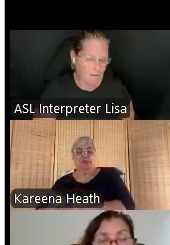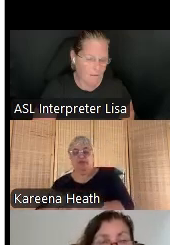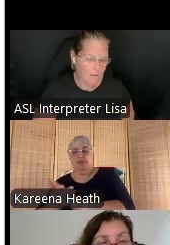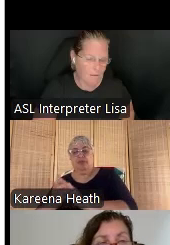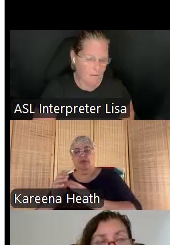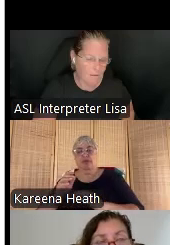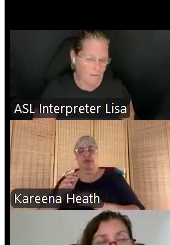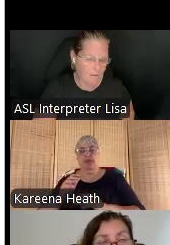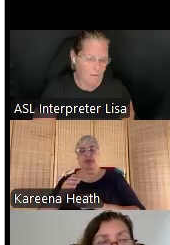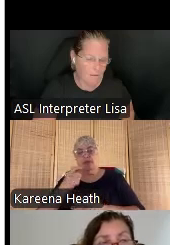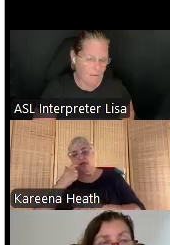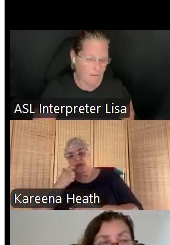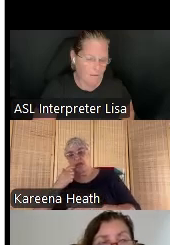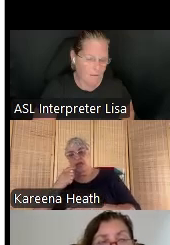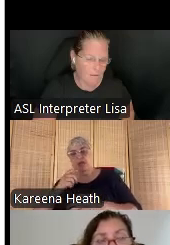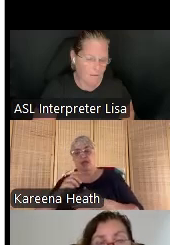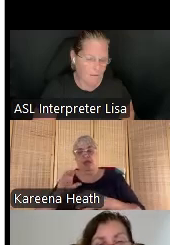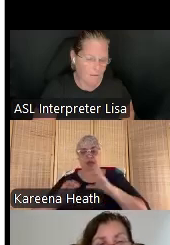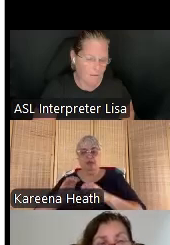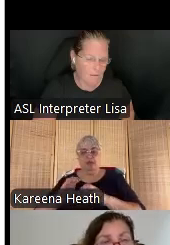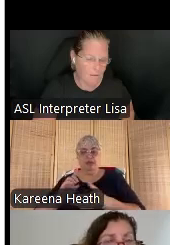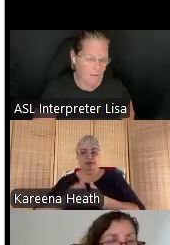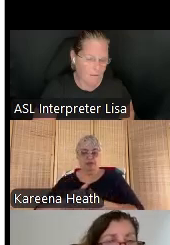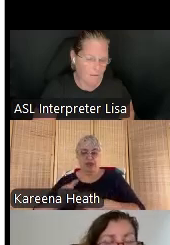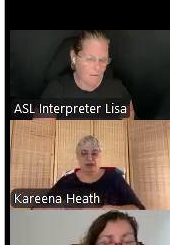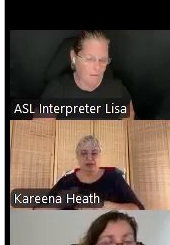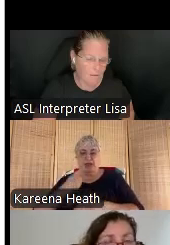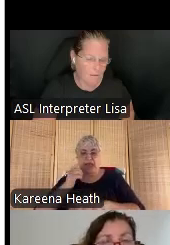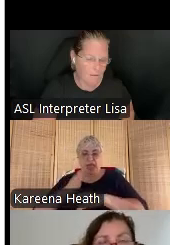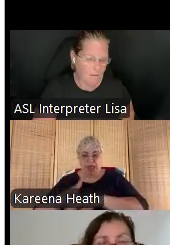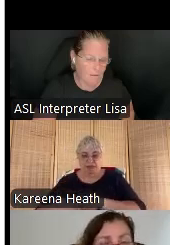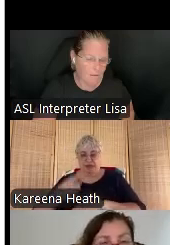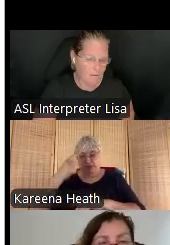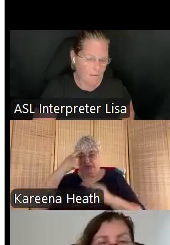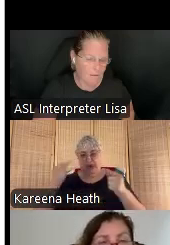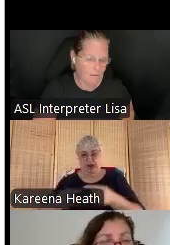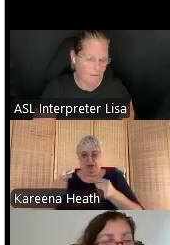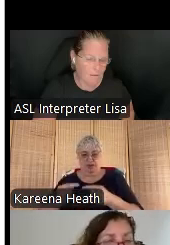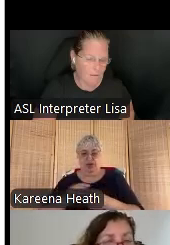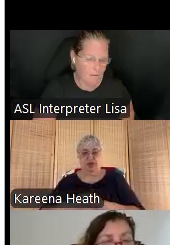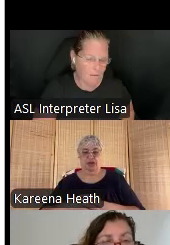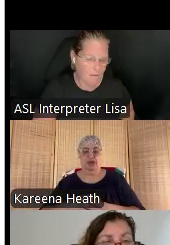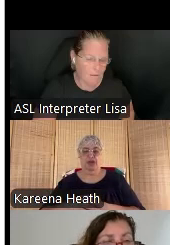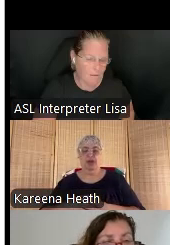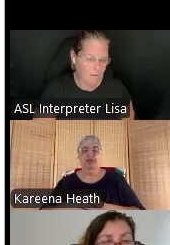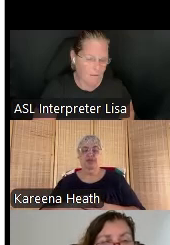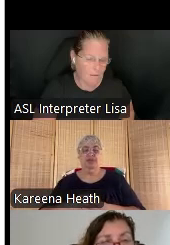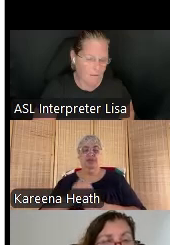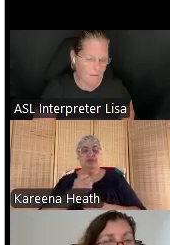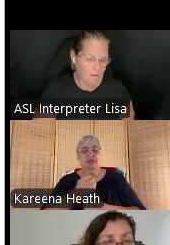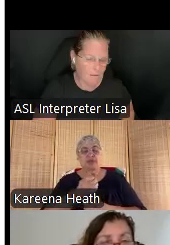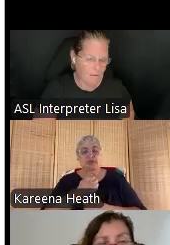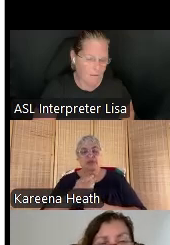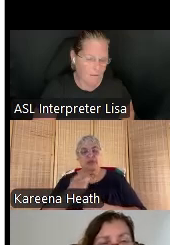substance abuse or chemical dependency following a brain injury. These are just a few of the triggers: